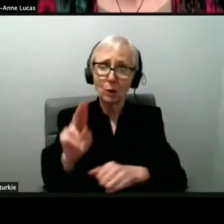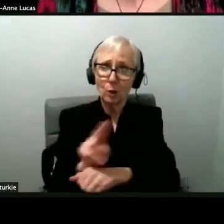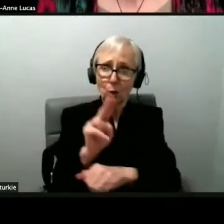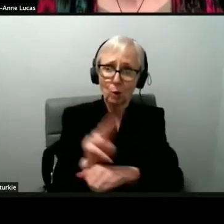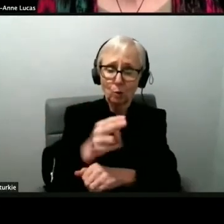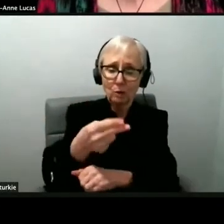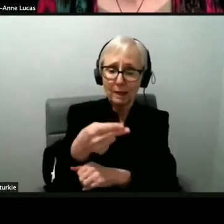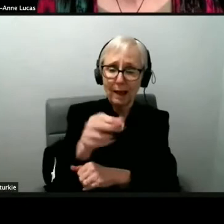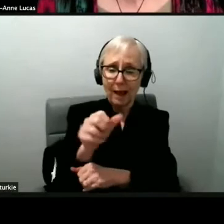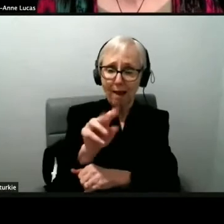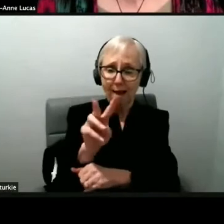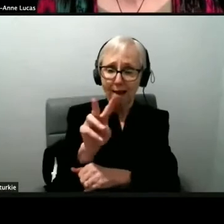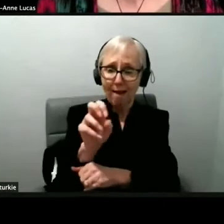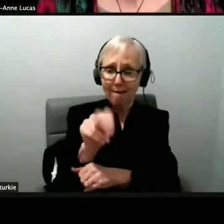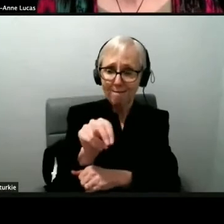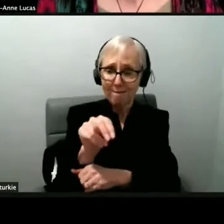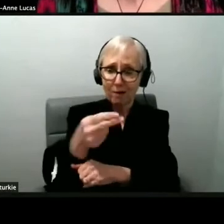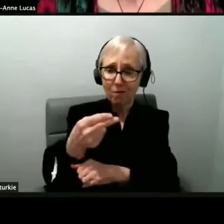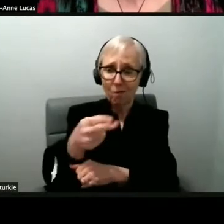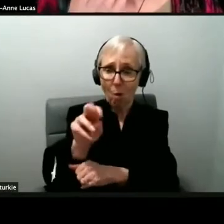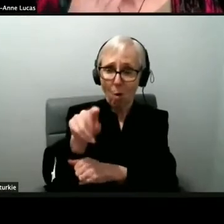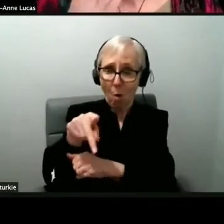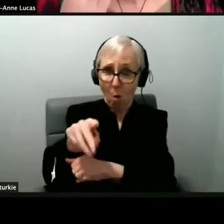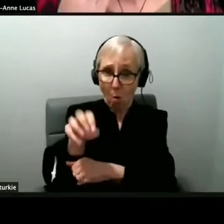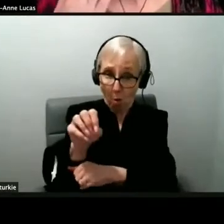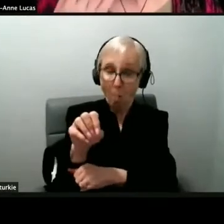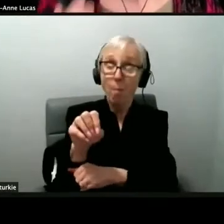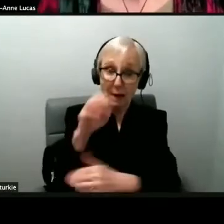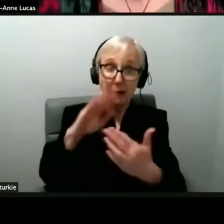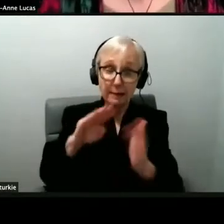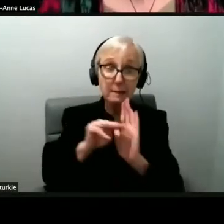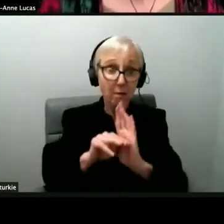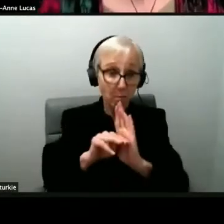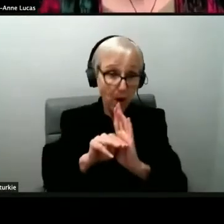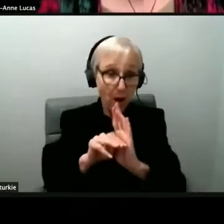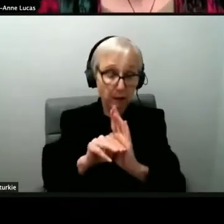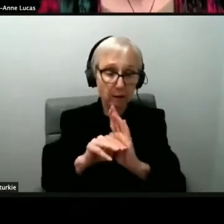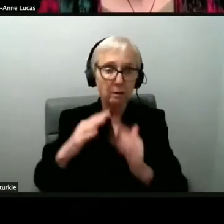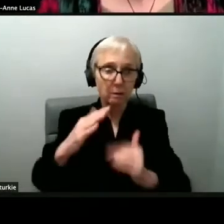for Hope as our model and then build upon that.